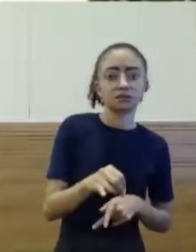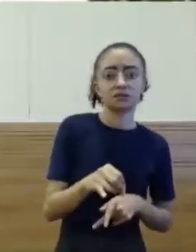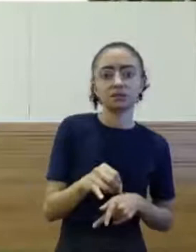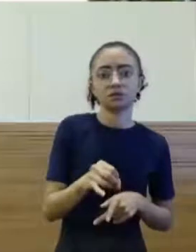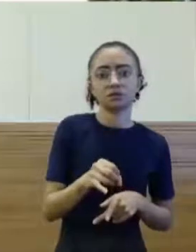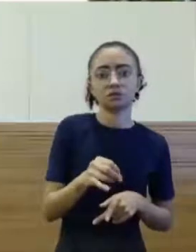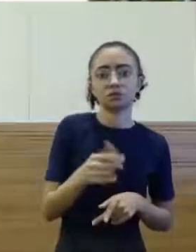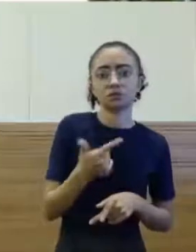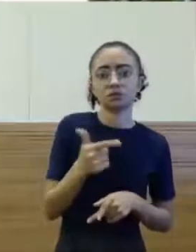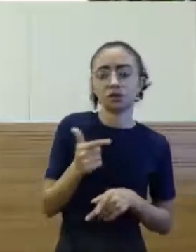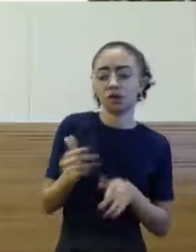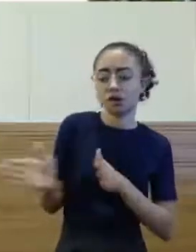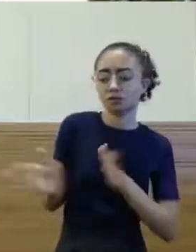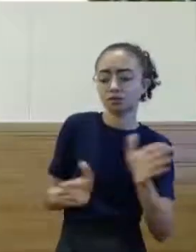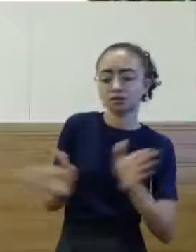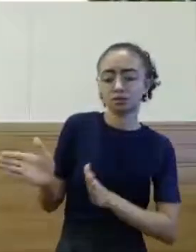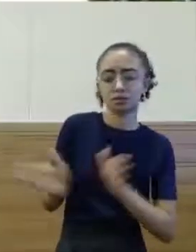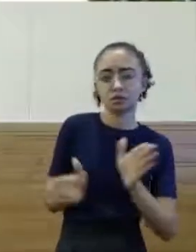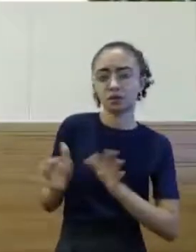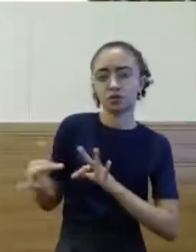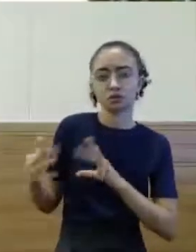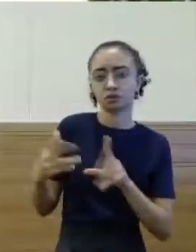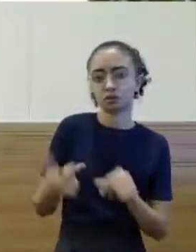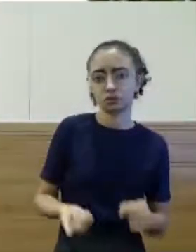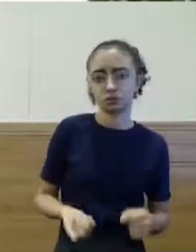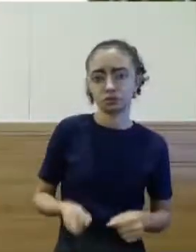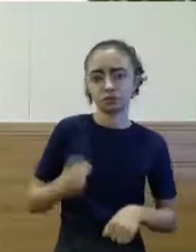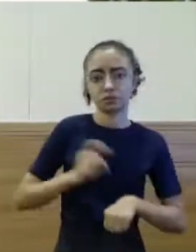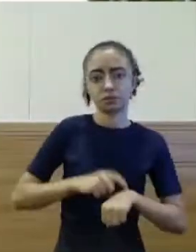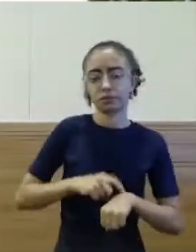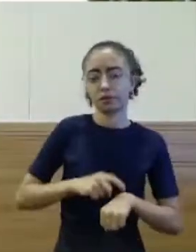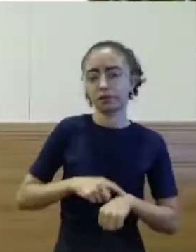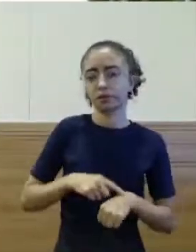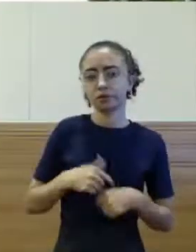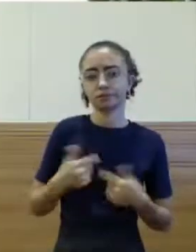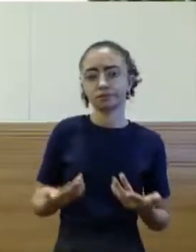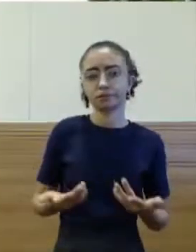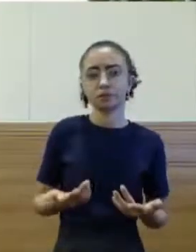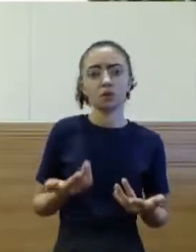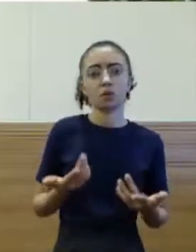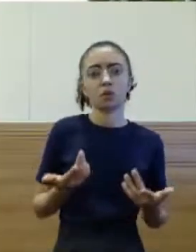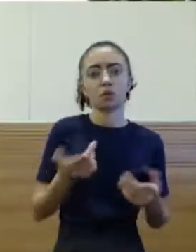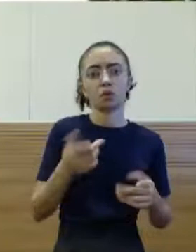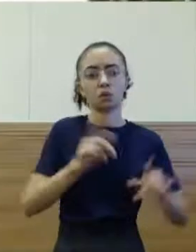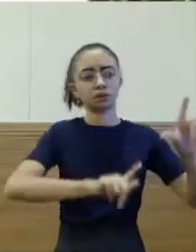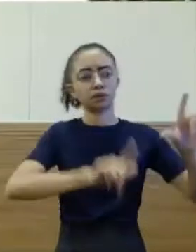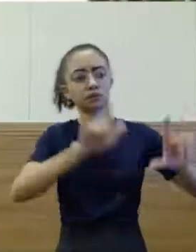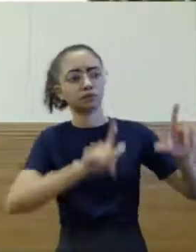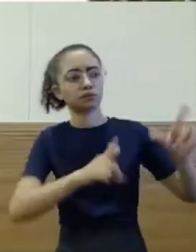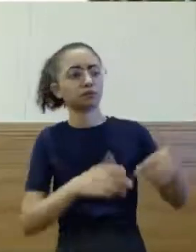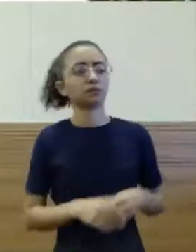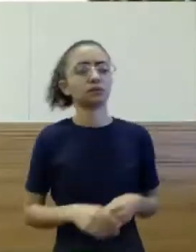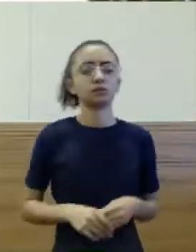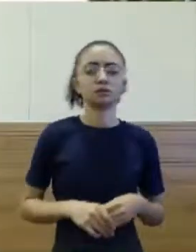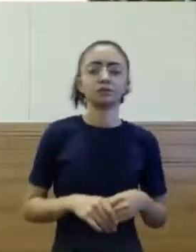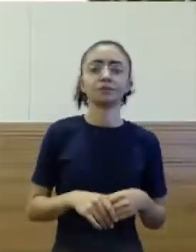on TV, you don't get there. If it's not on prime time, the channels are not open.